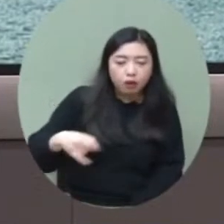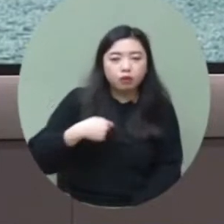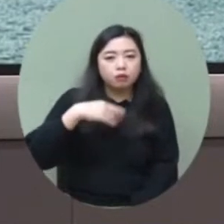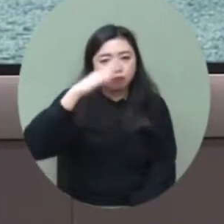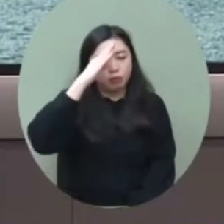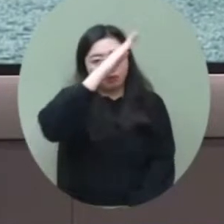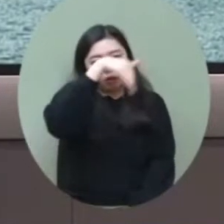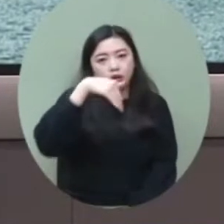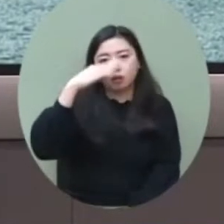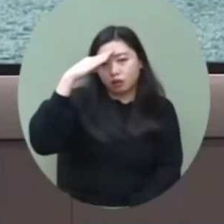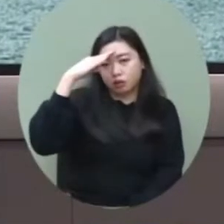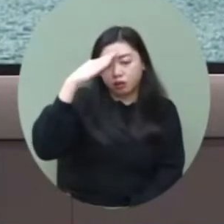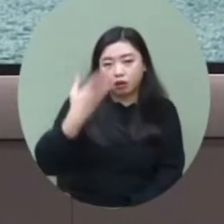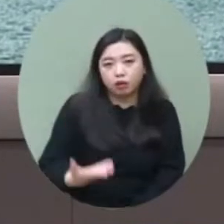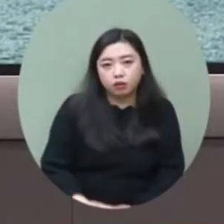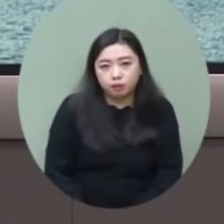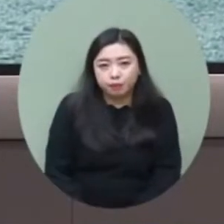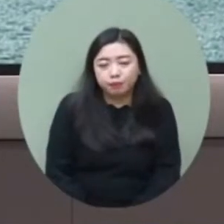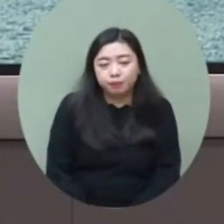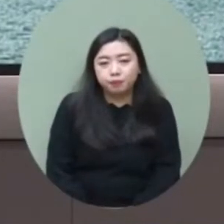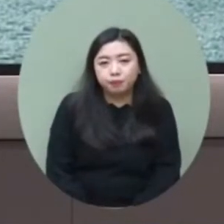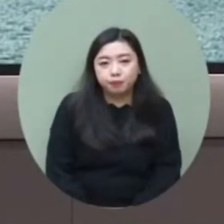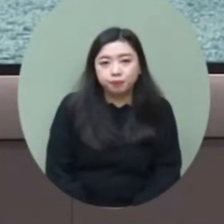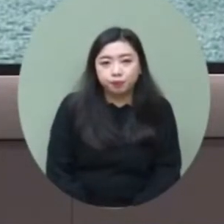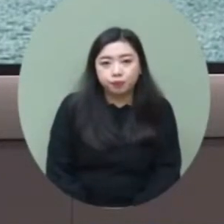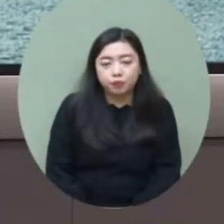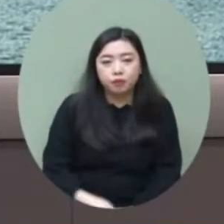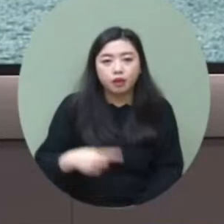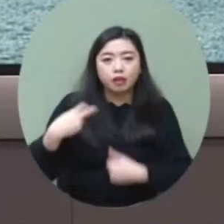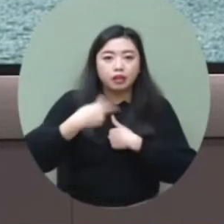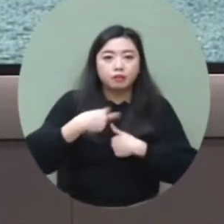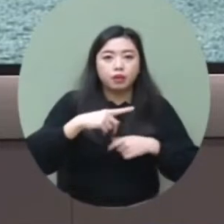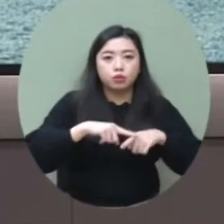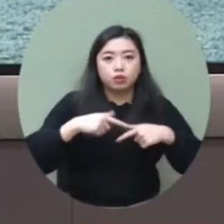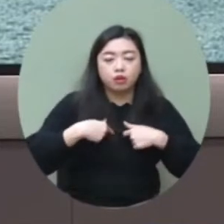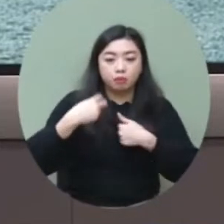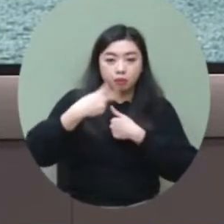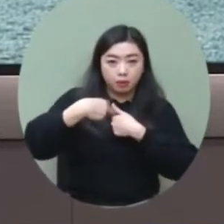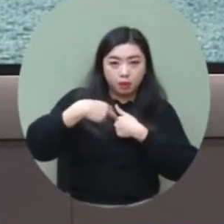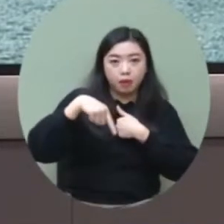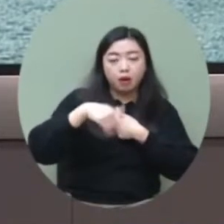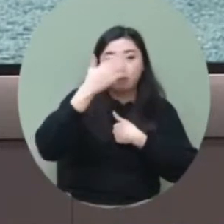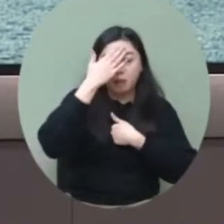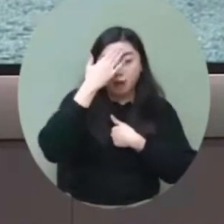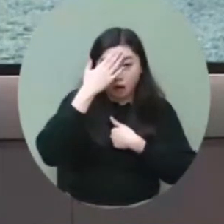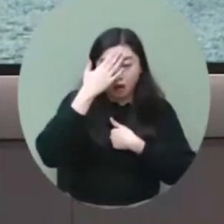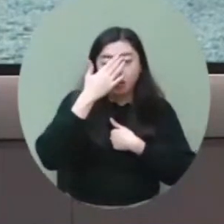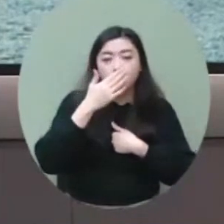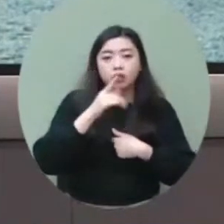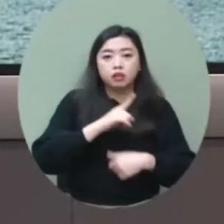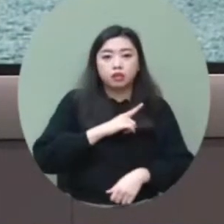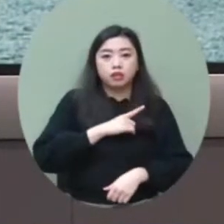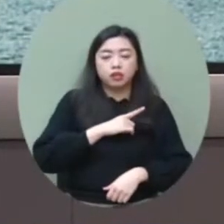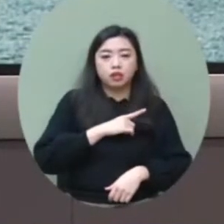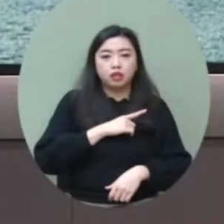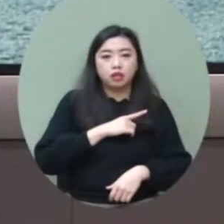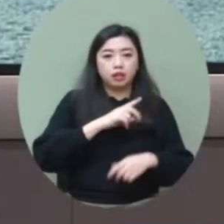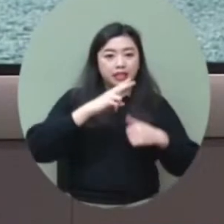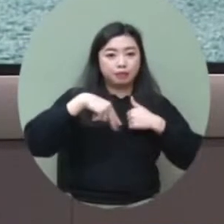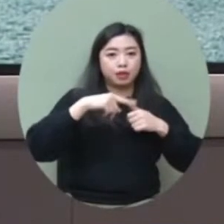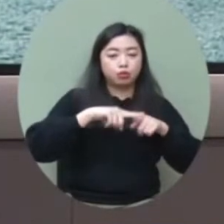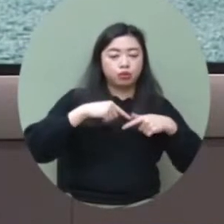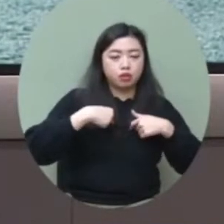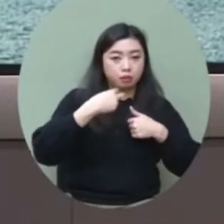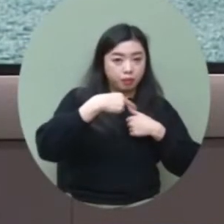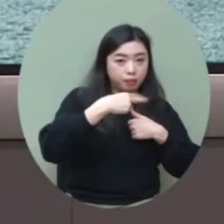they refuse to do so, then there will be legal responsibility, and we would involve the police if necessary. For patients who